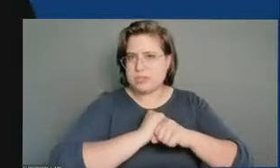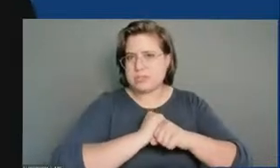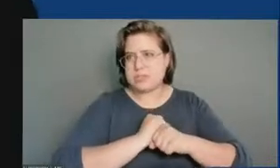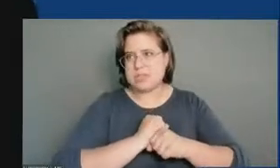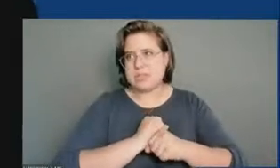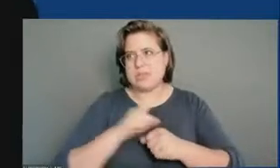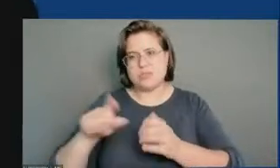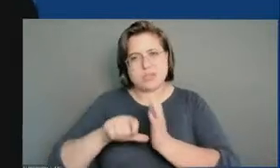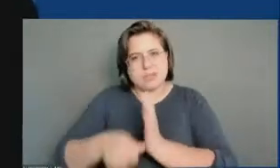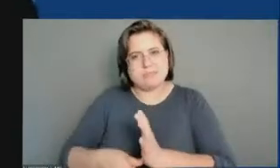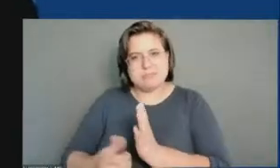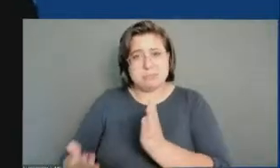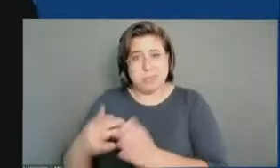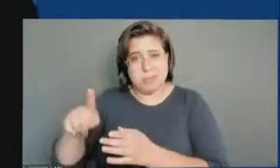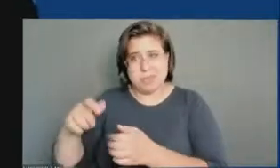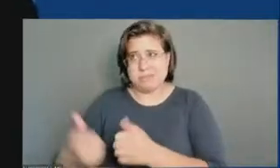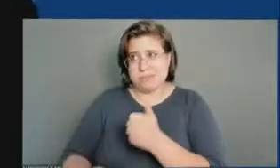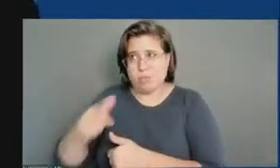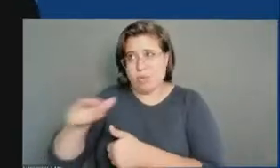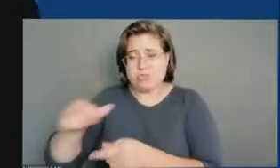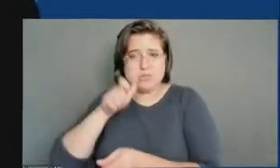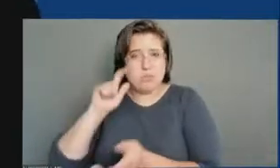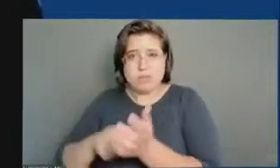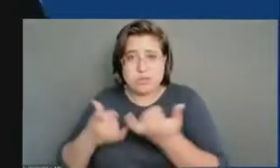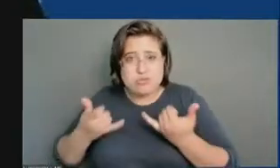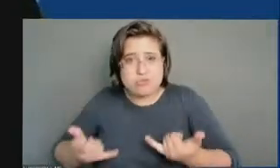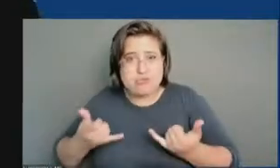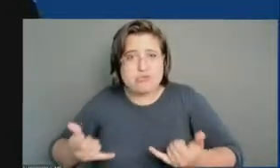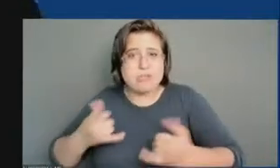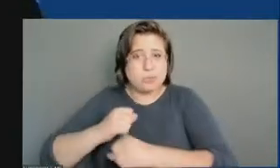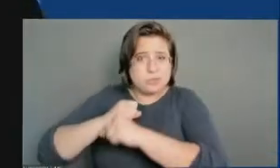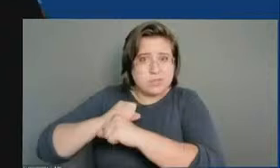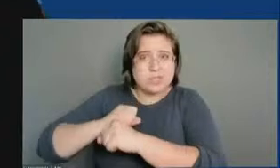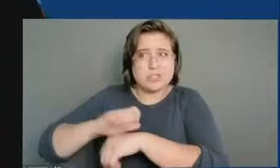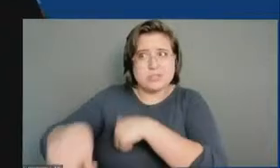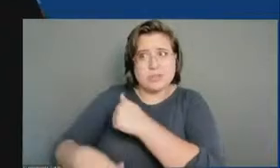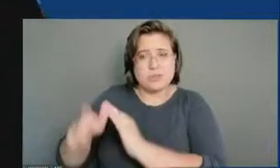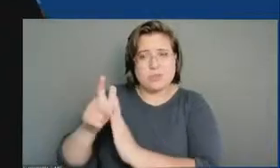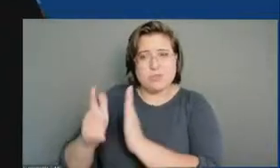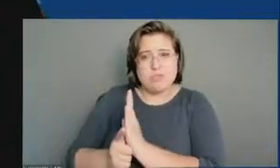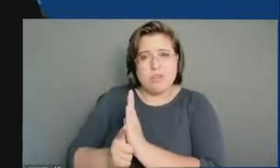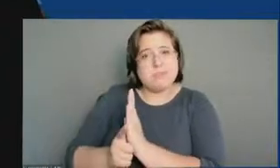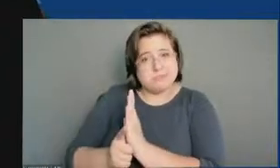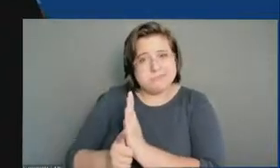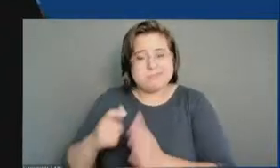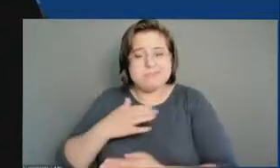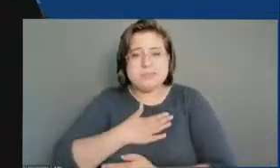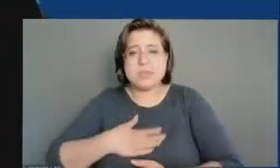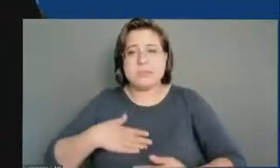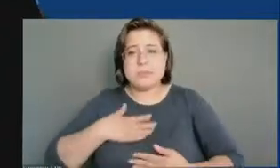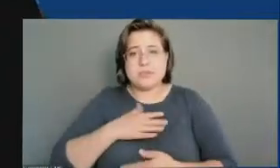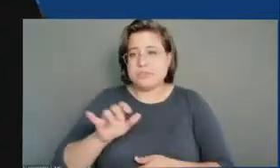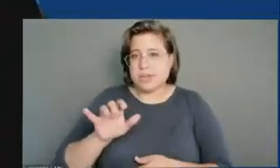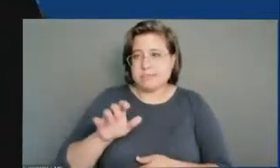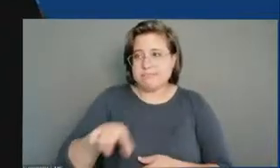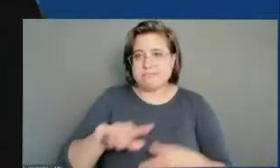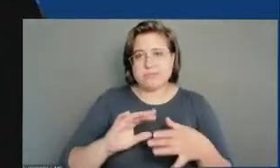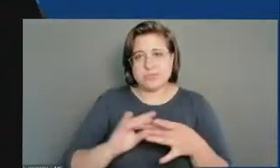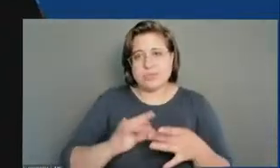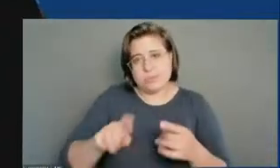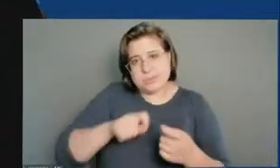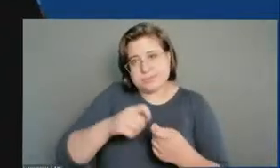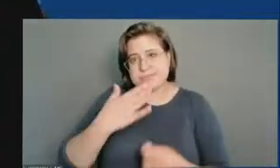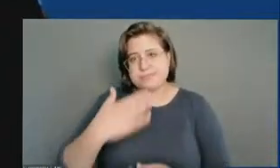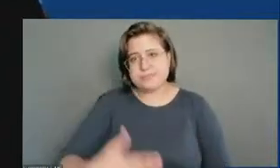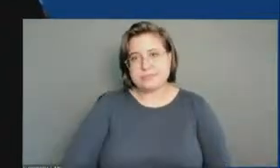are perhaps not recognizing current protections and expectations under the law. So I really appreciate those comments in particular. Thank